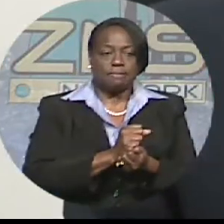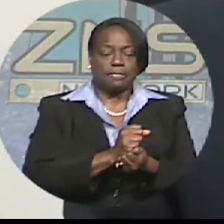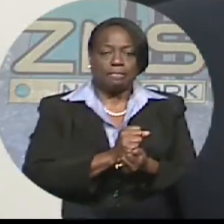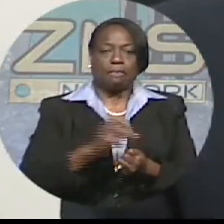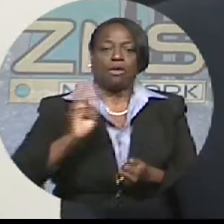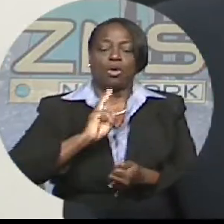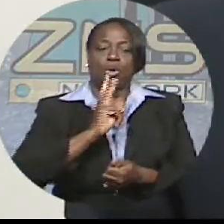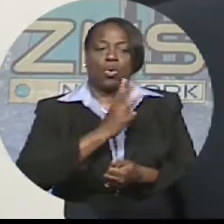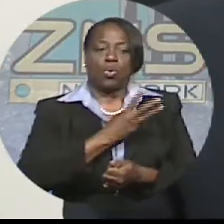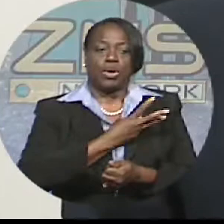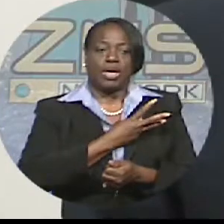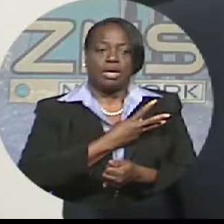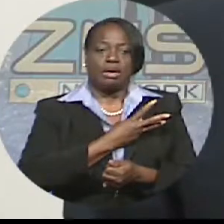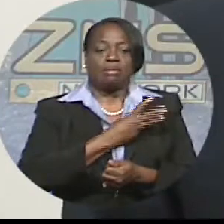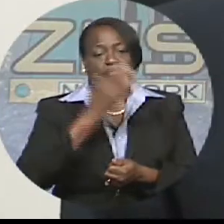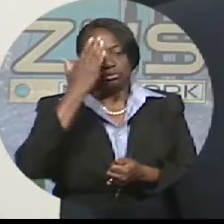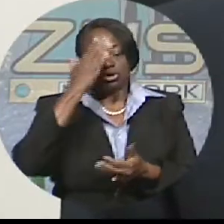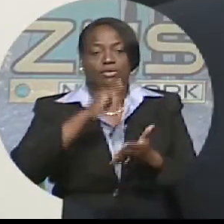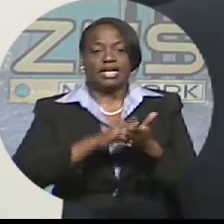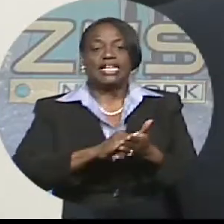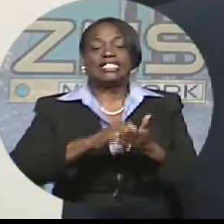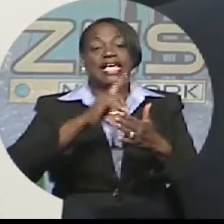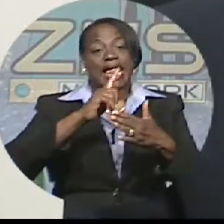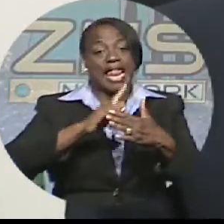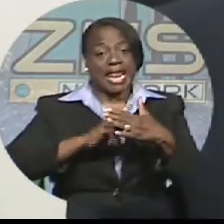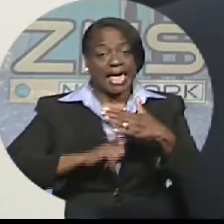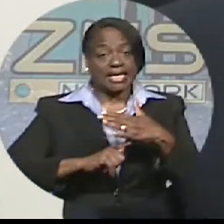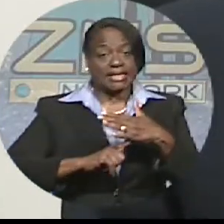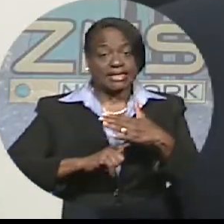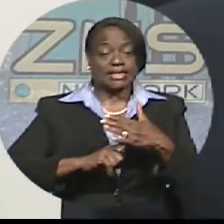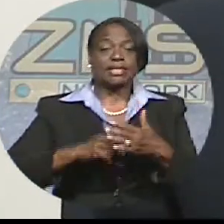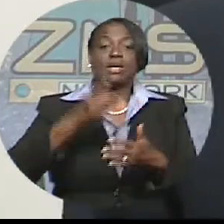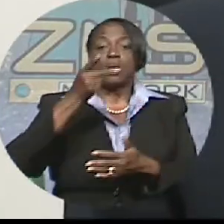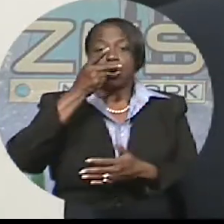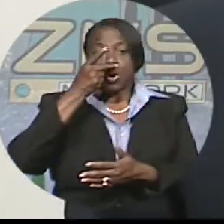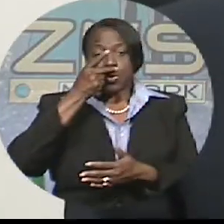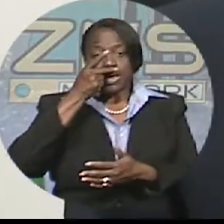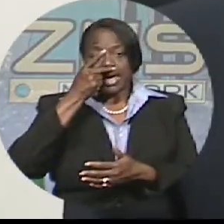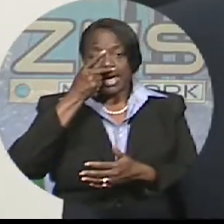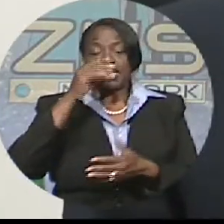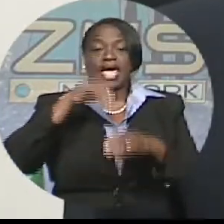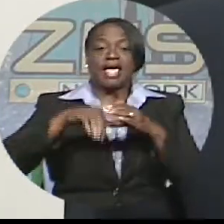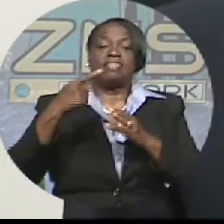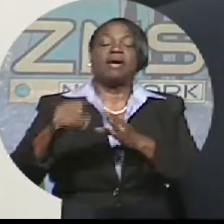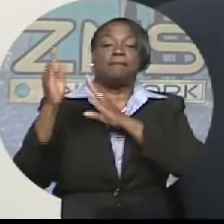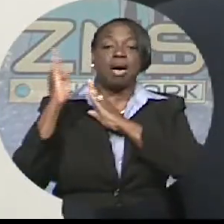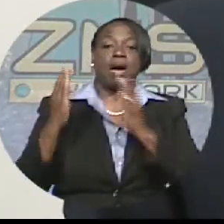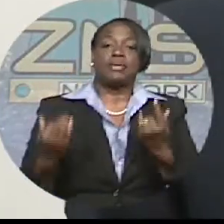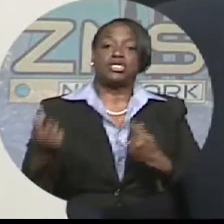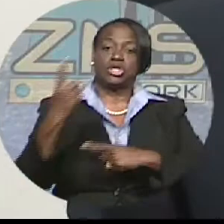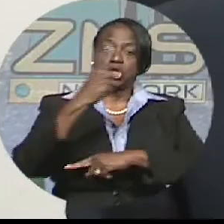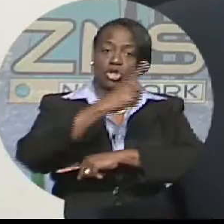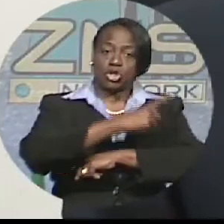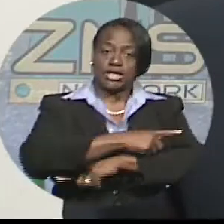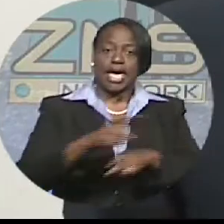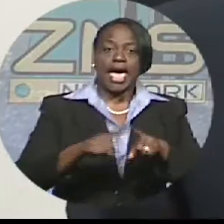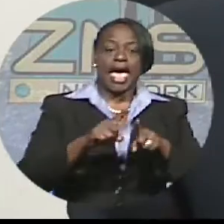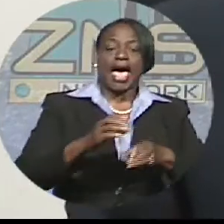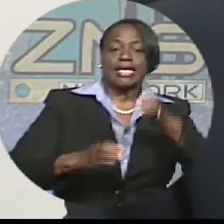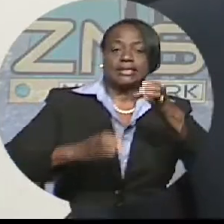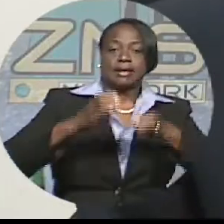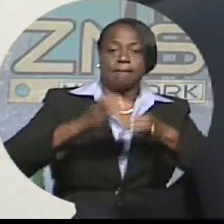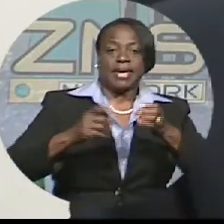we are aware that there's less cocaine being trafficked in the Bahamas today as compared